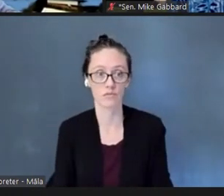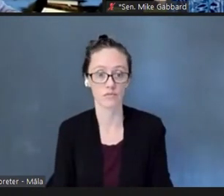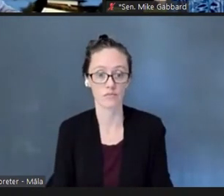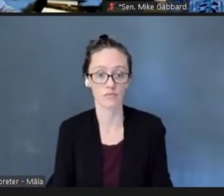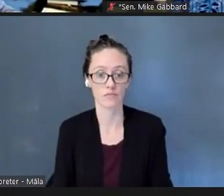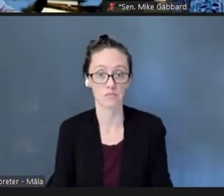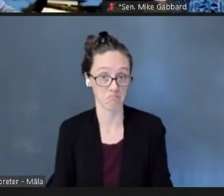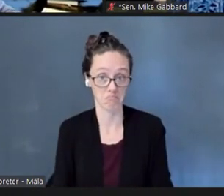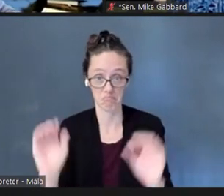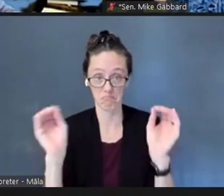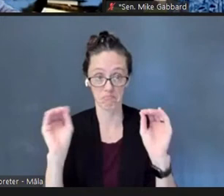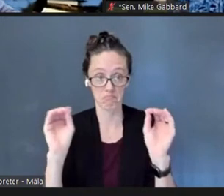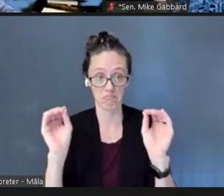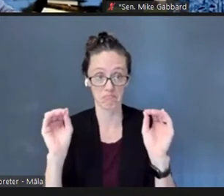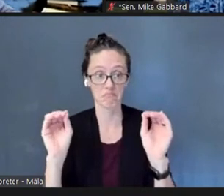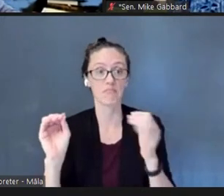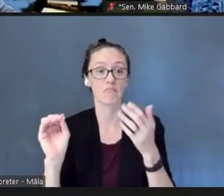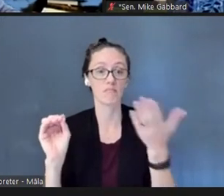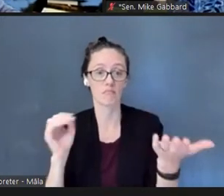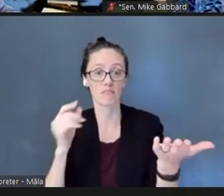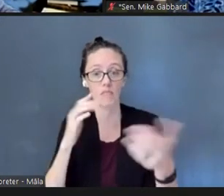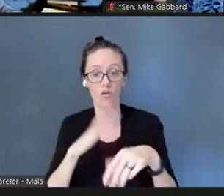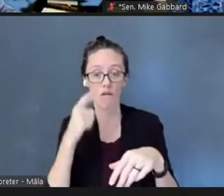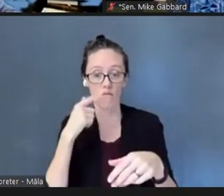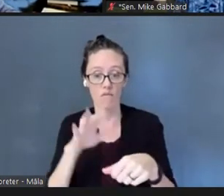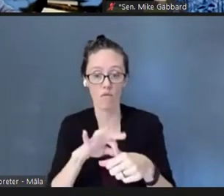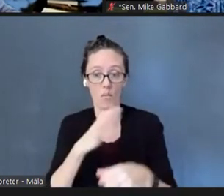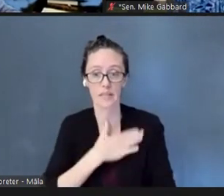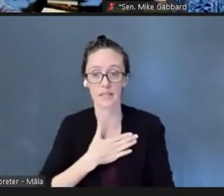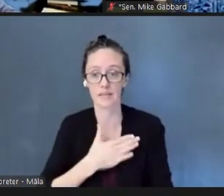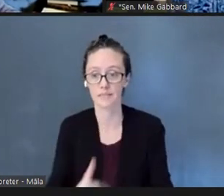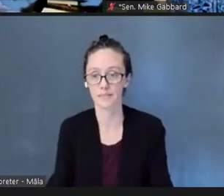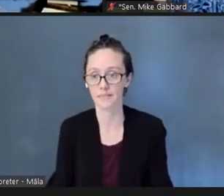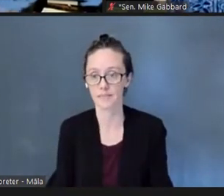If not, Senator Keokalole for the vote.